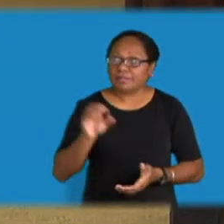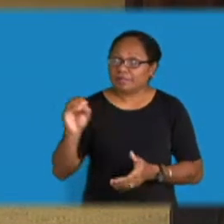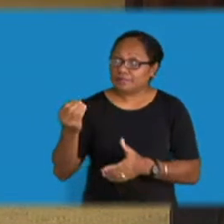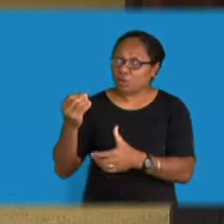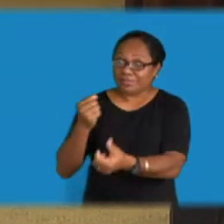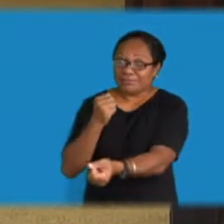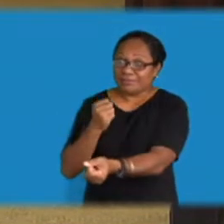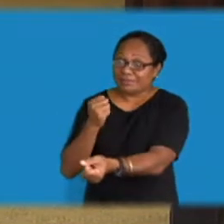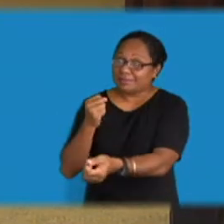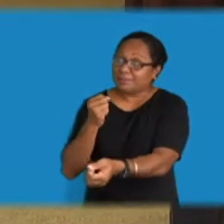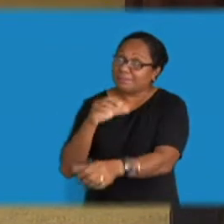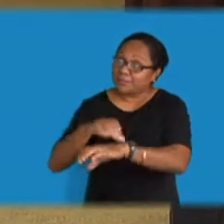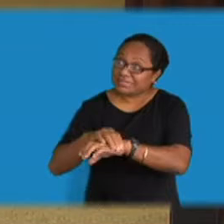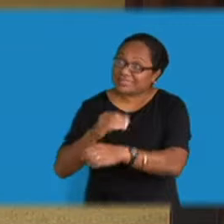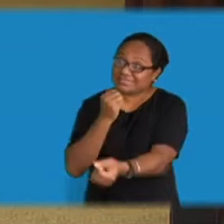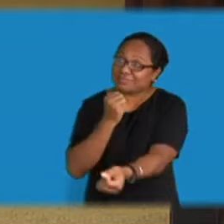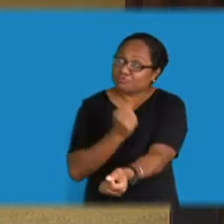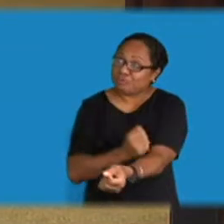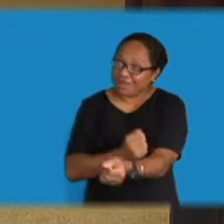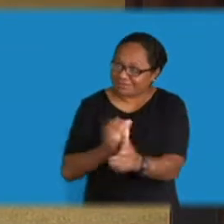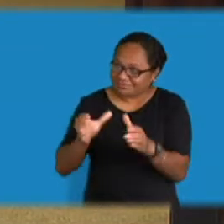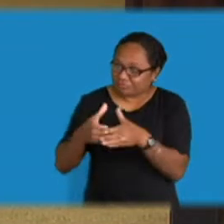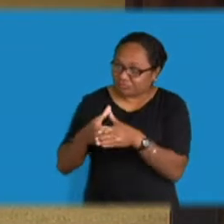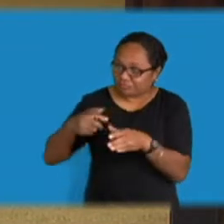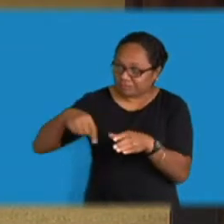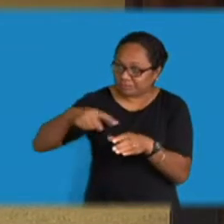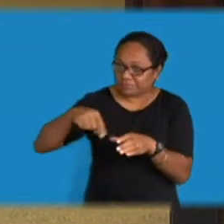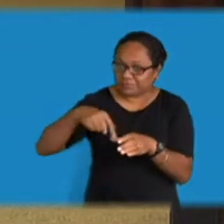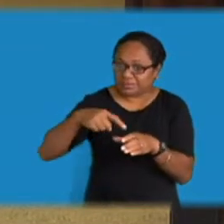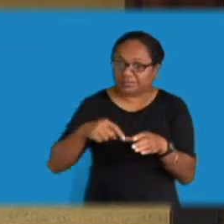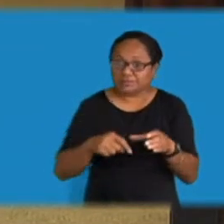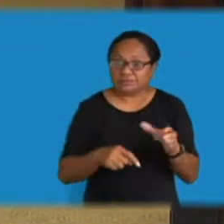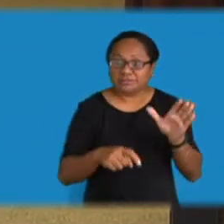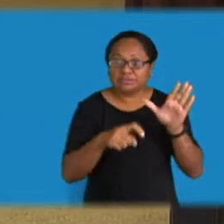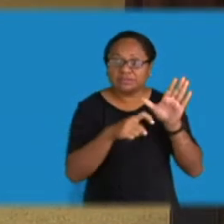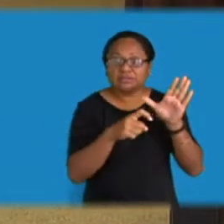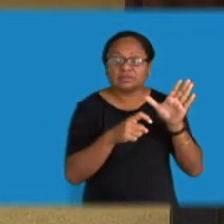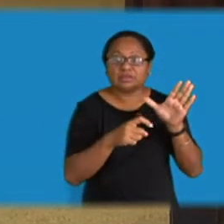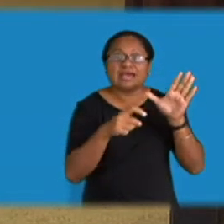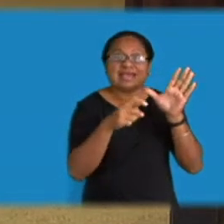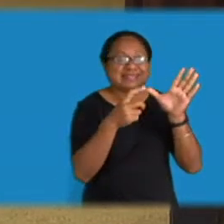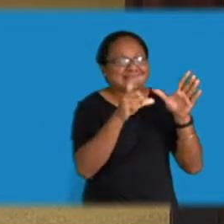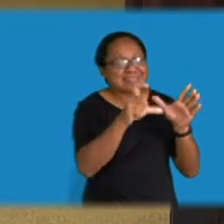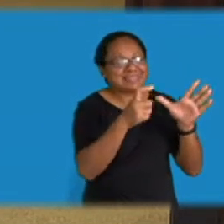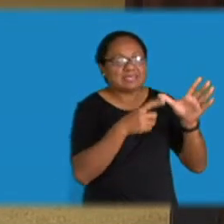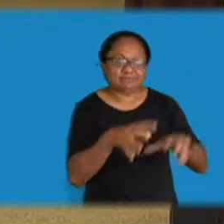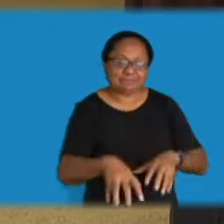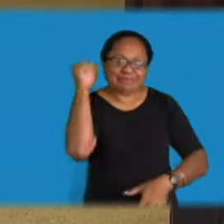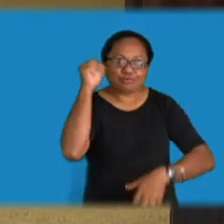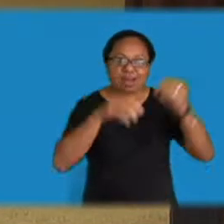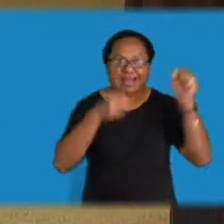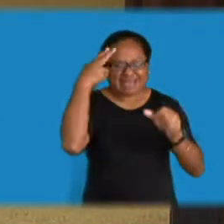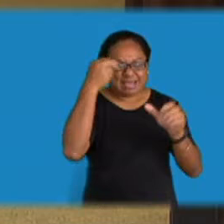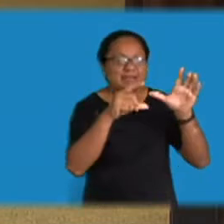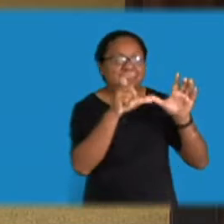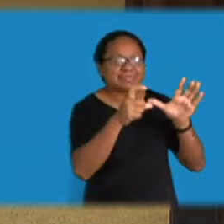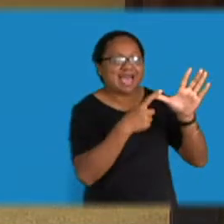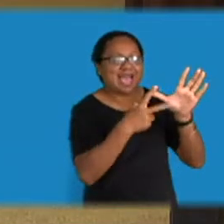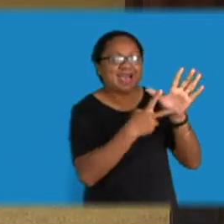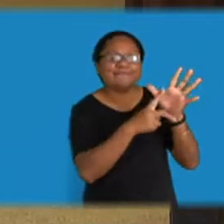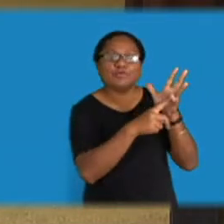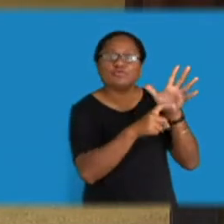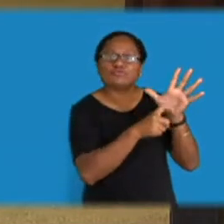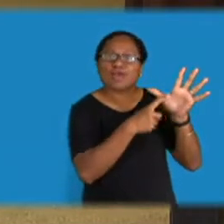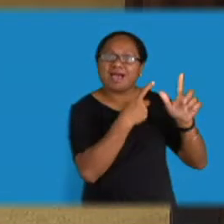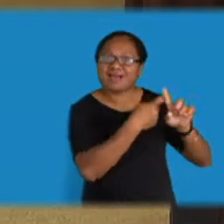drug operation, the Operation Zaburaka, and was established for these reasons.